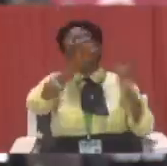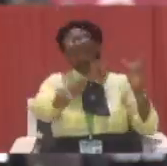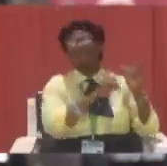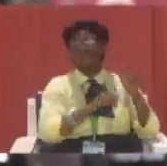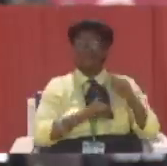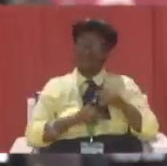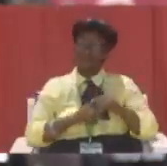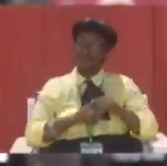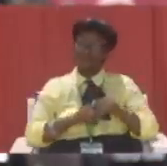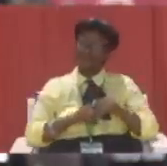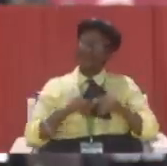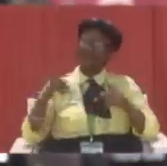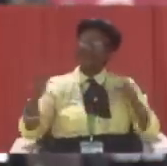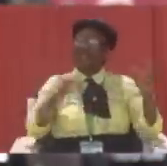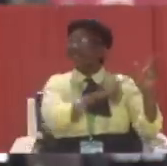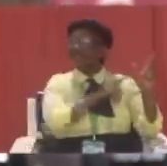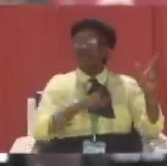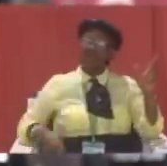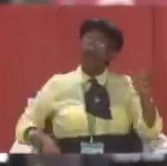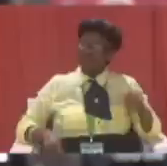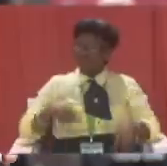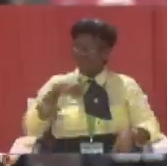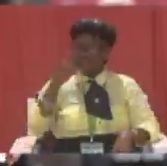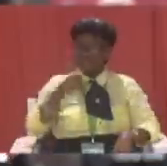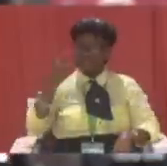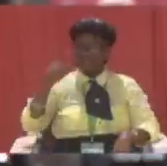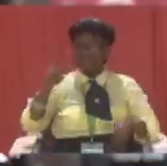The Lord said the fellow concerned